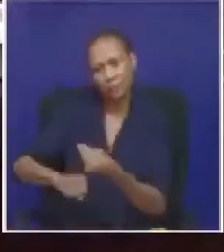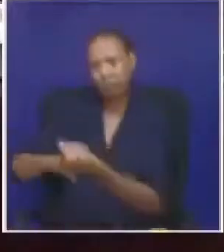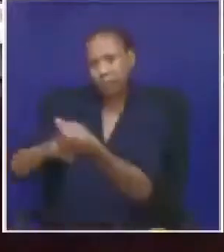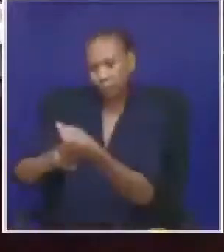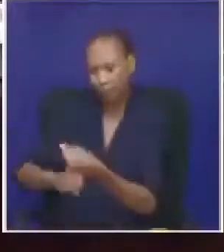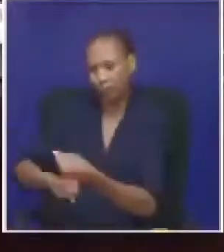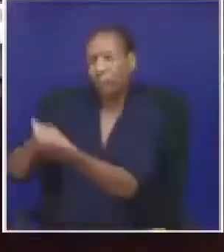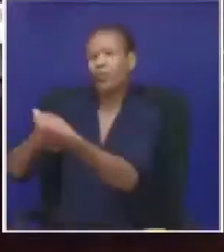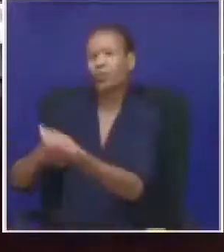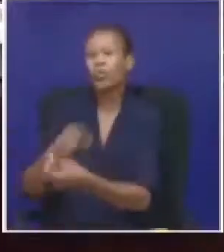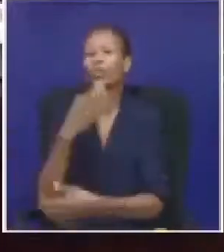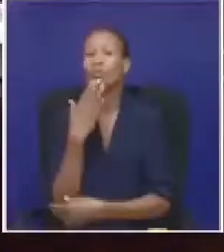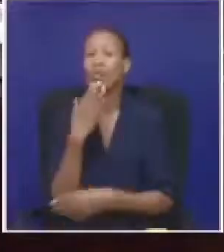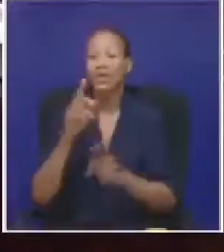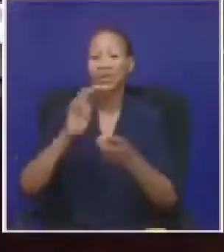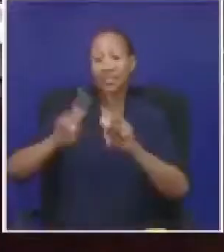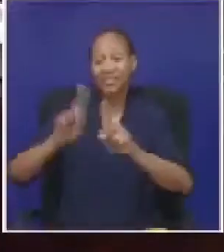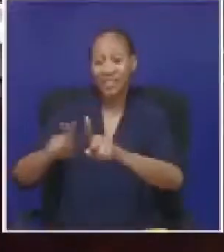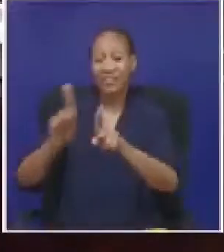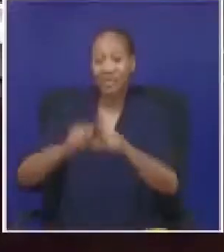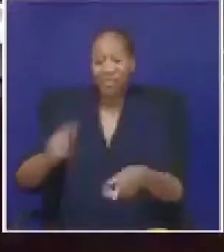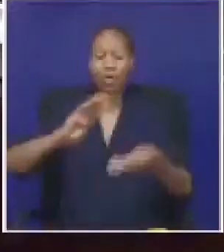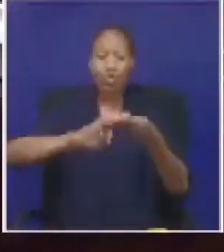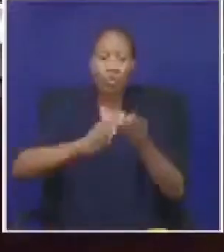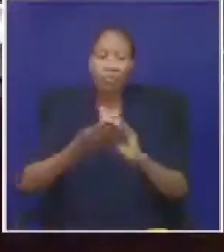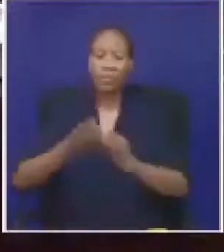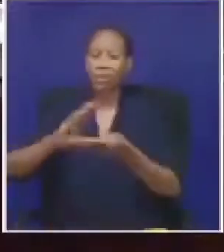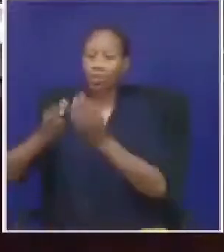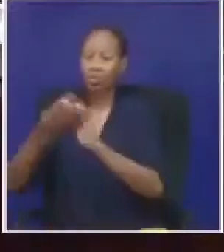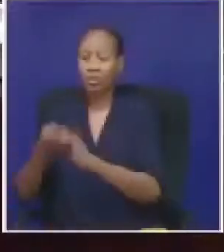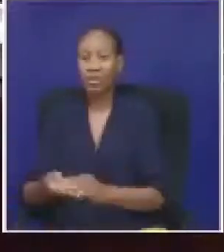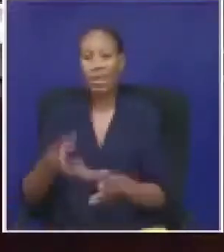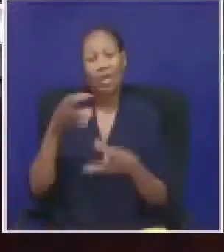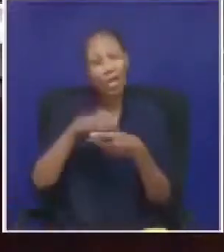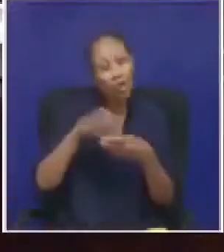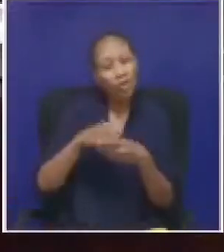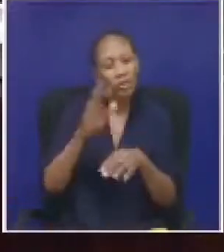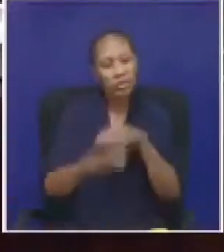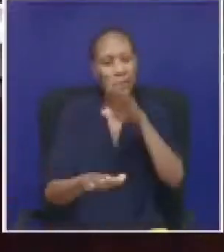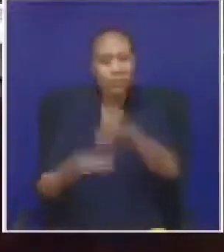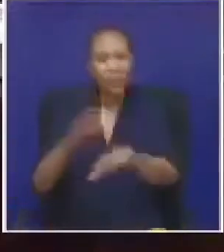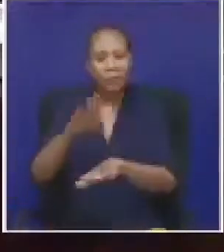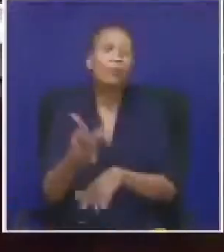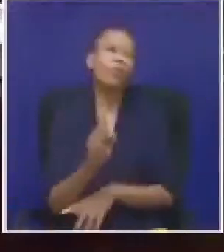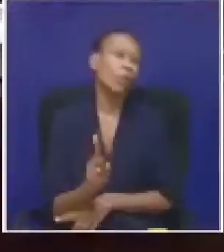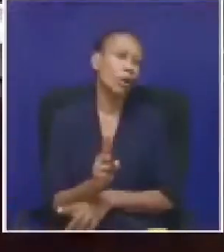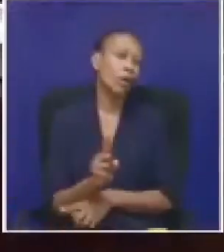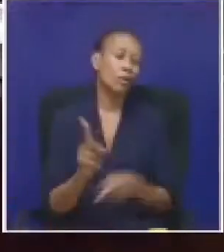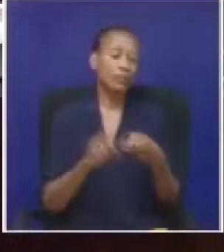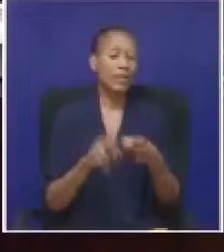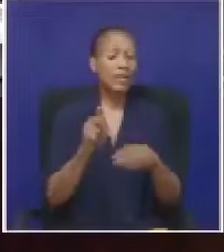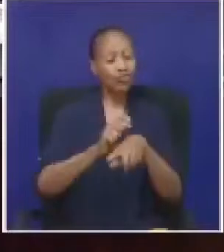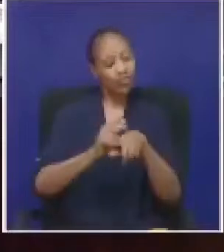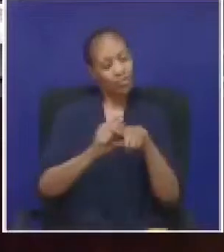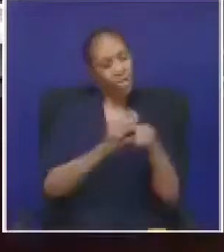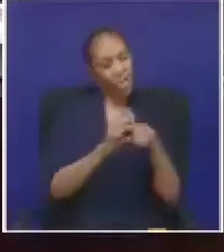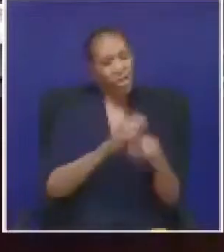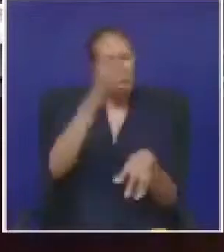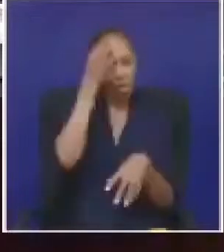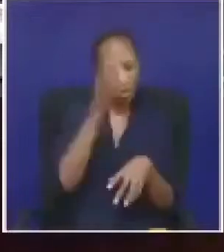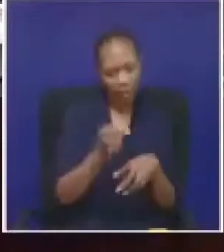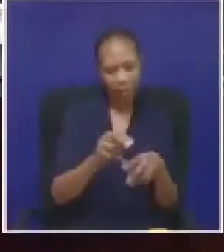for communities, which includes the following measures: training and